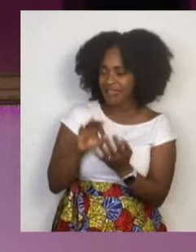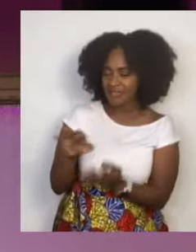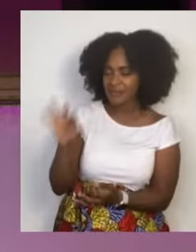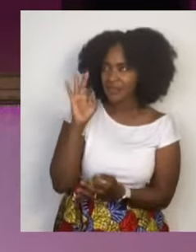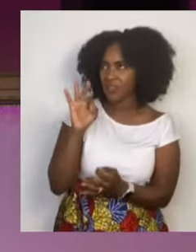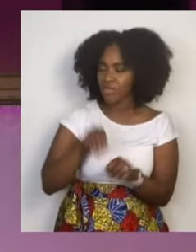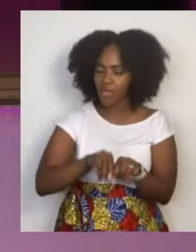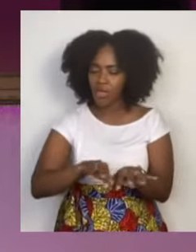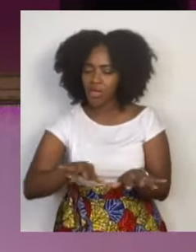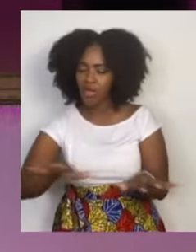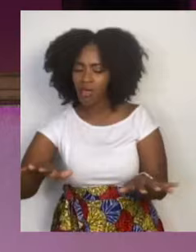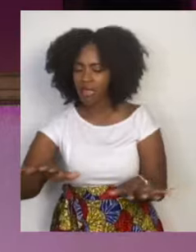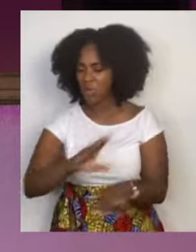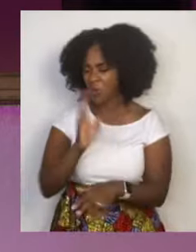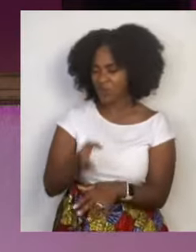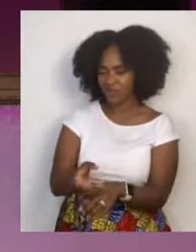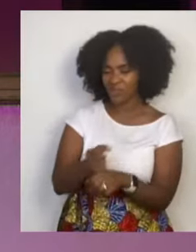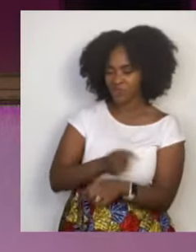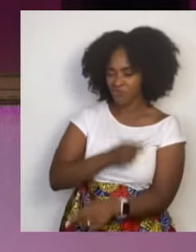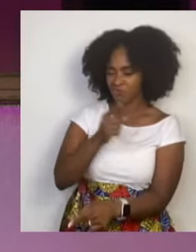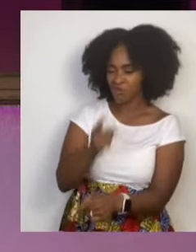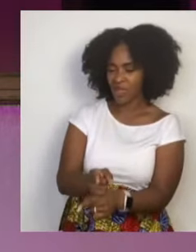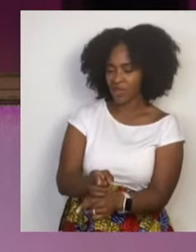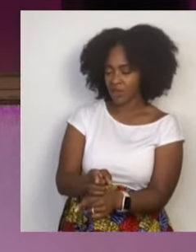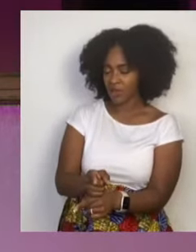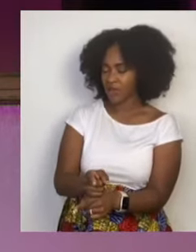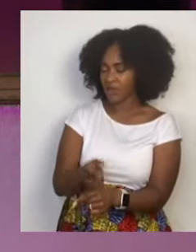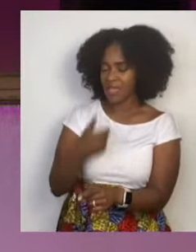And Father, we release right now